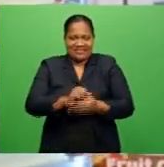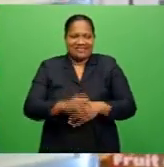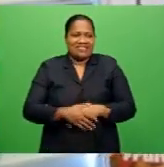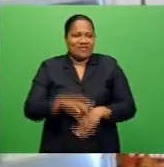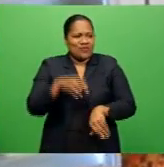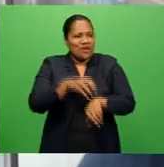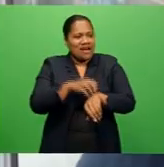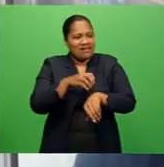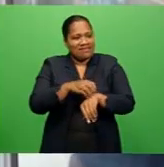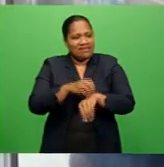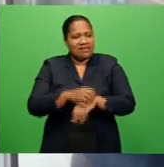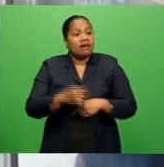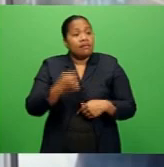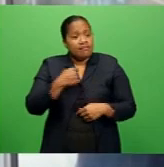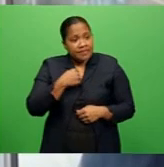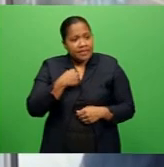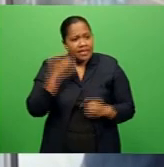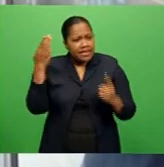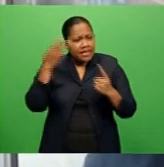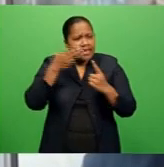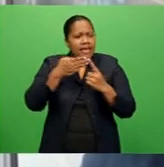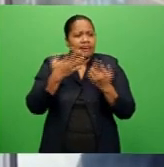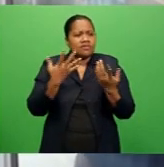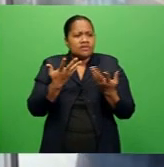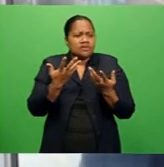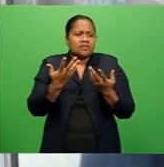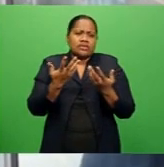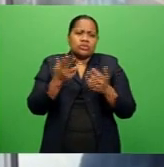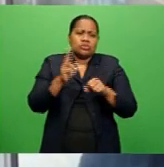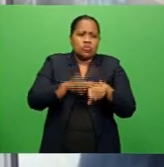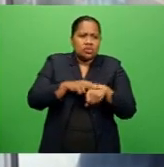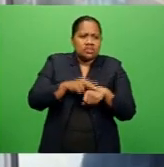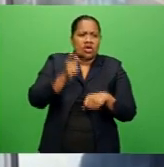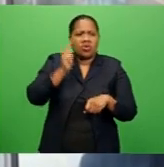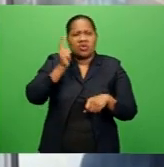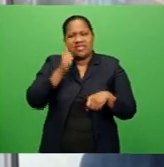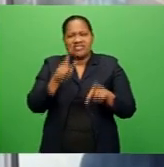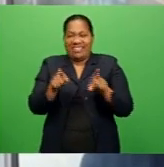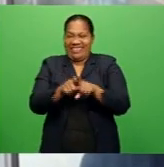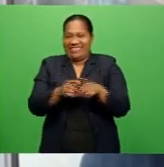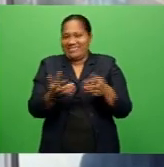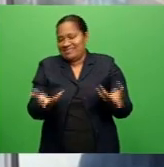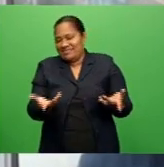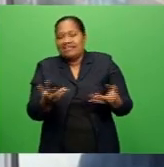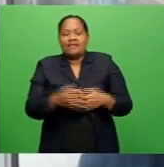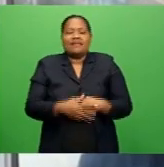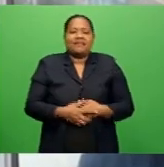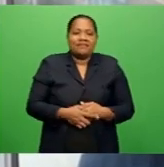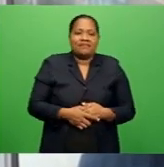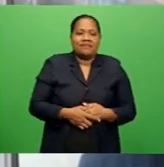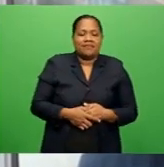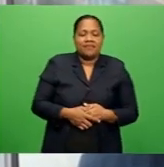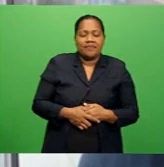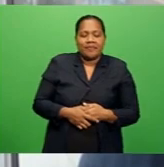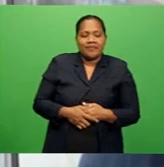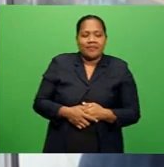a doctor or teacher or something at that time, but